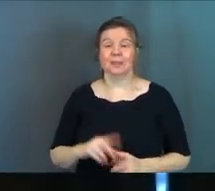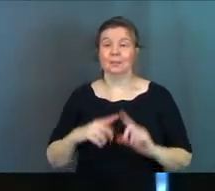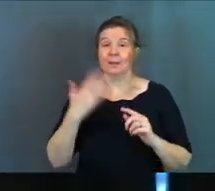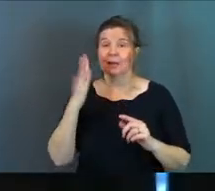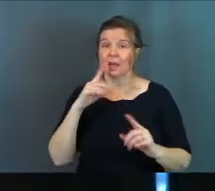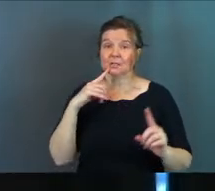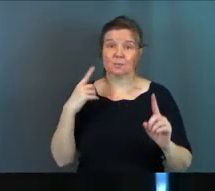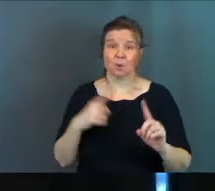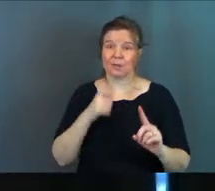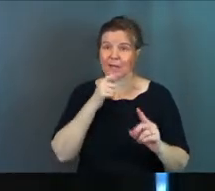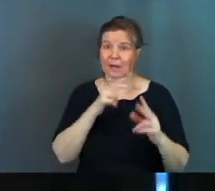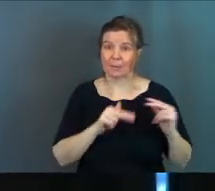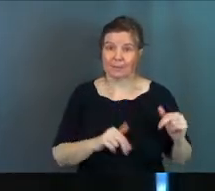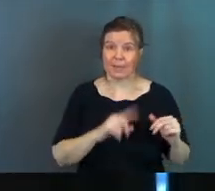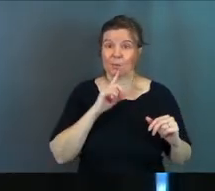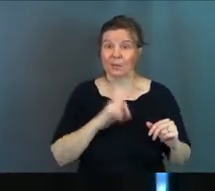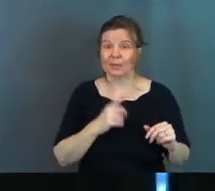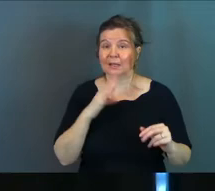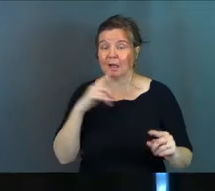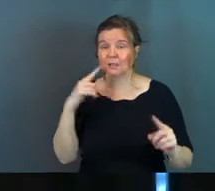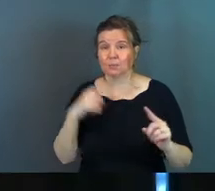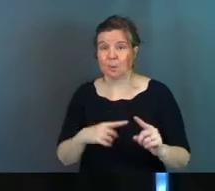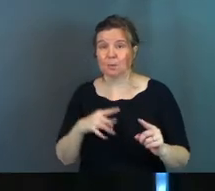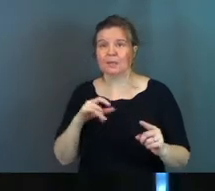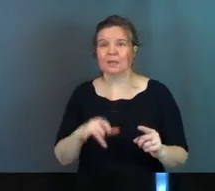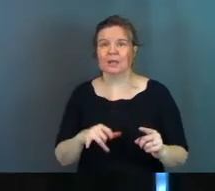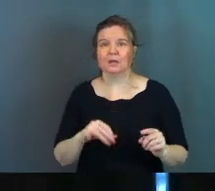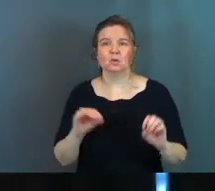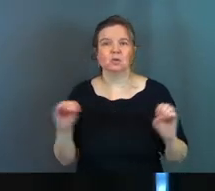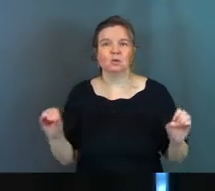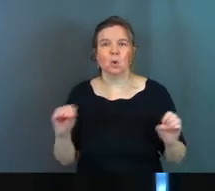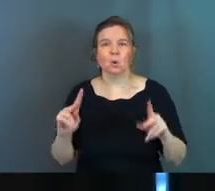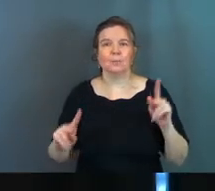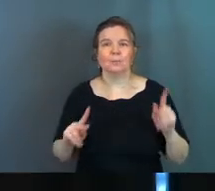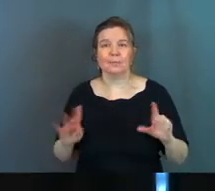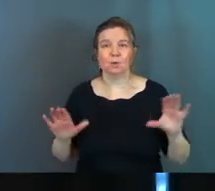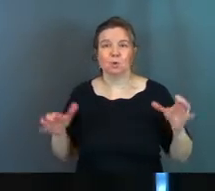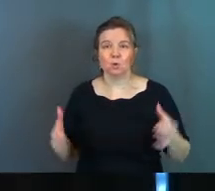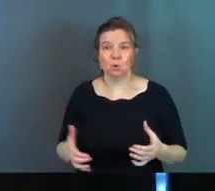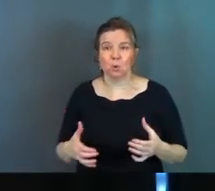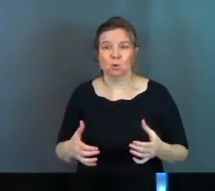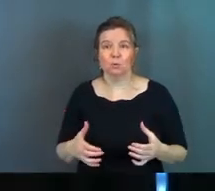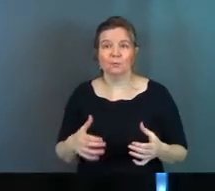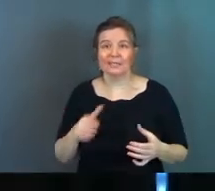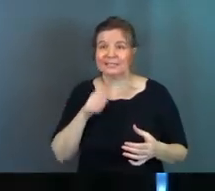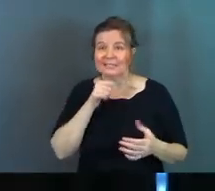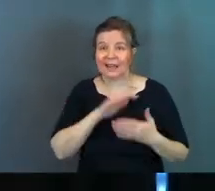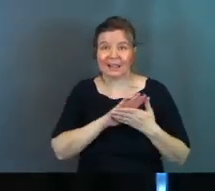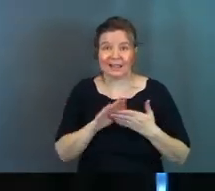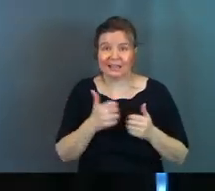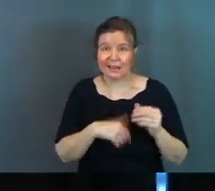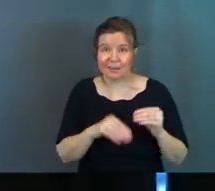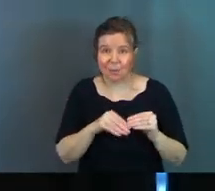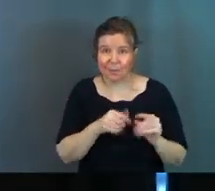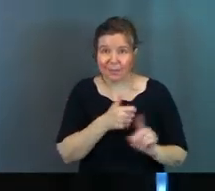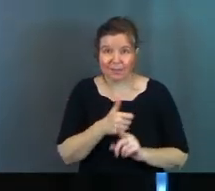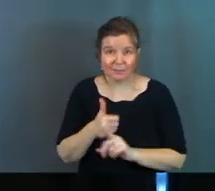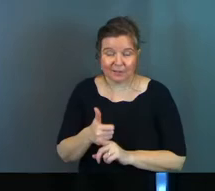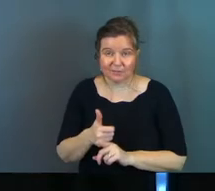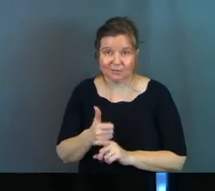But God's point isn't about bacon, really. God's point is that no people group is unclean by